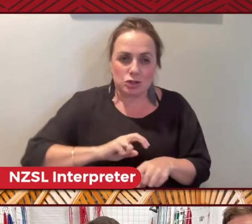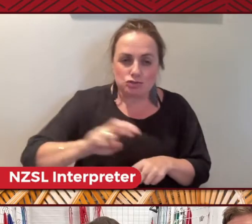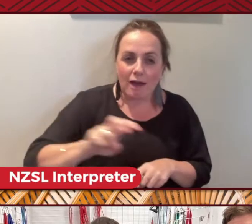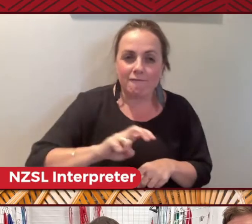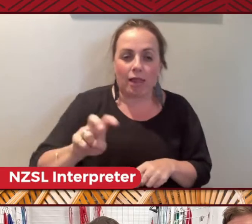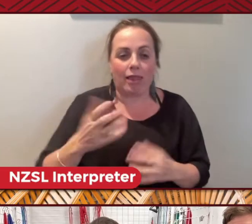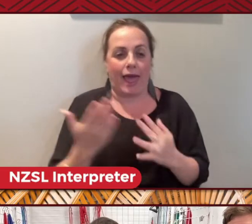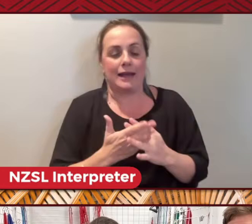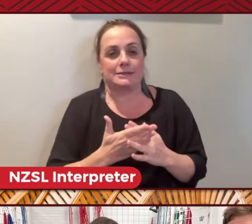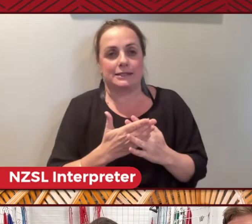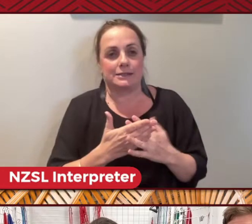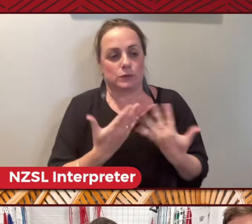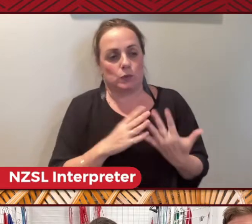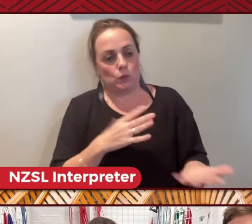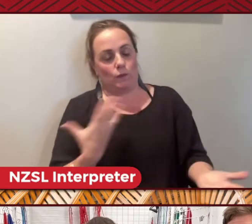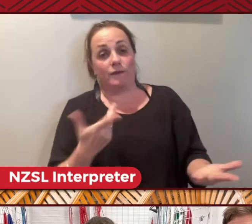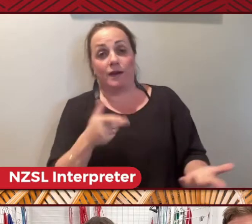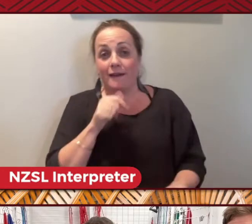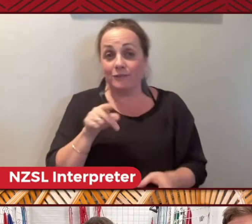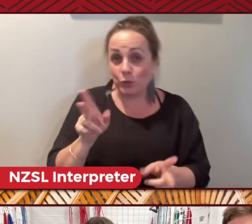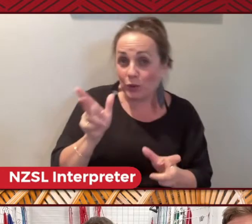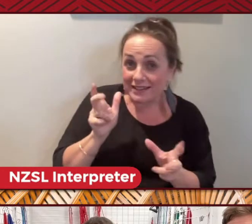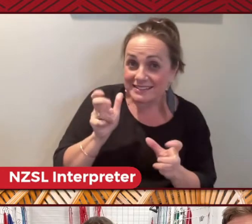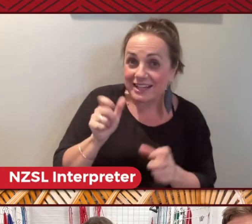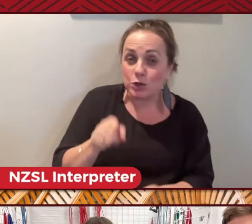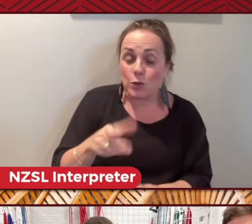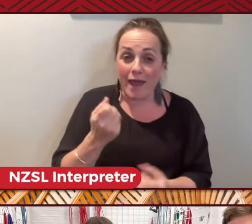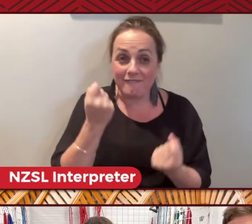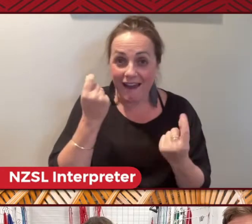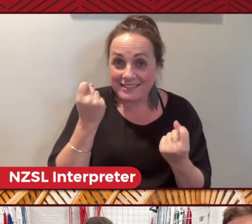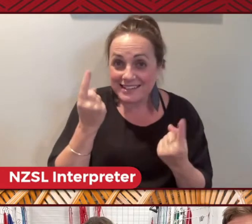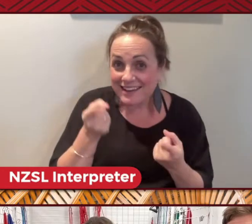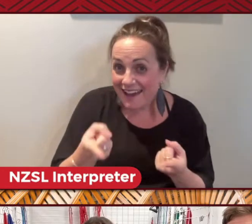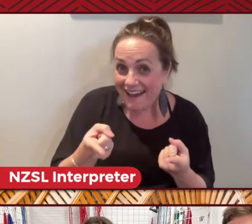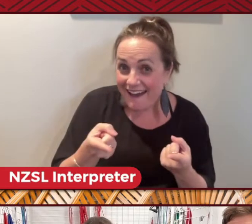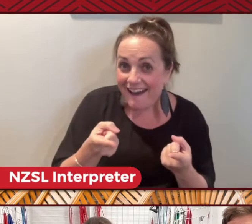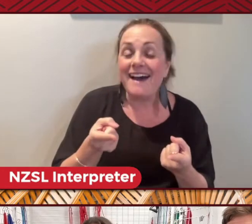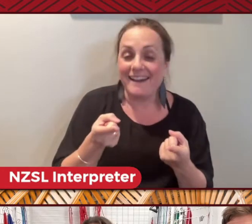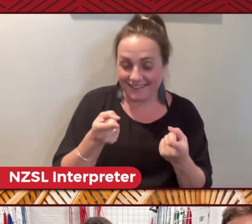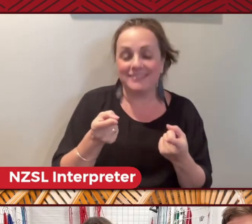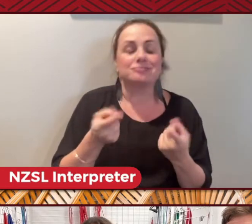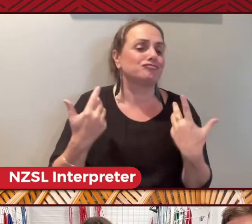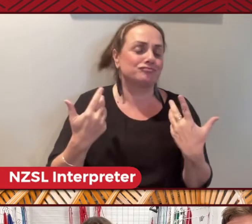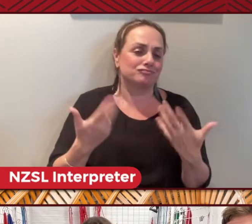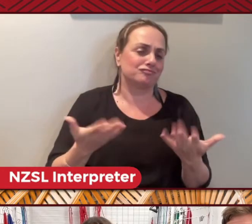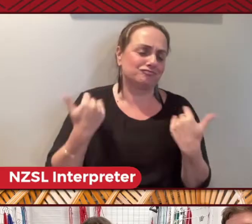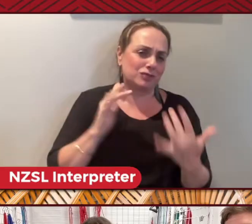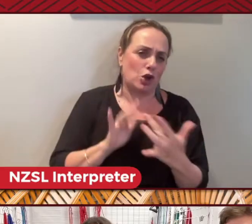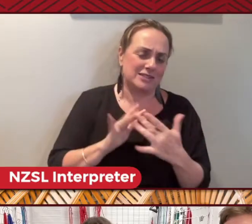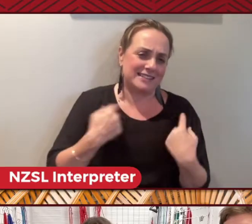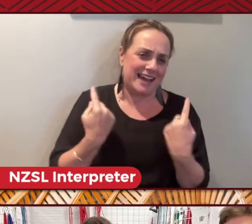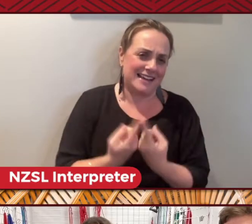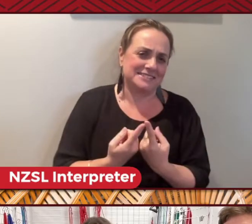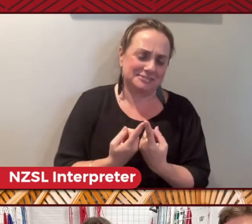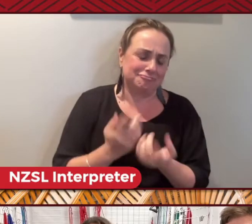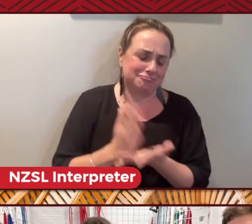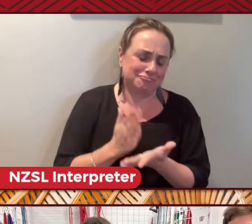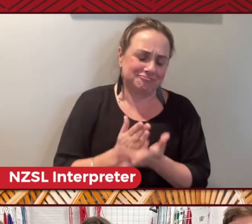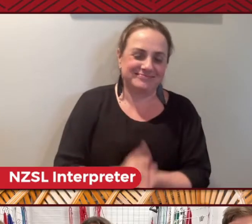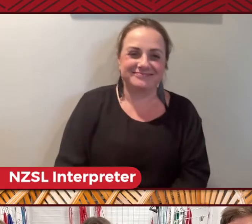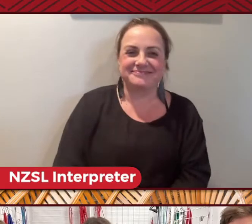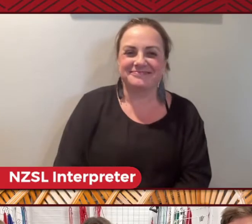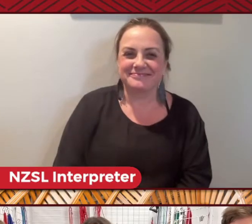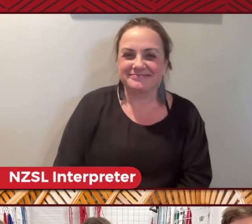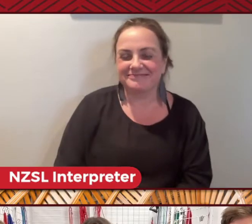access possible. So if you are listening and you've got ideas and things like that, get in contact. Yeah.